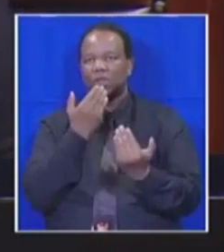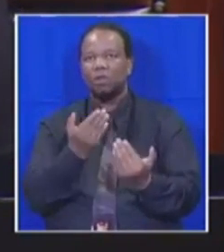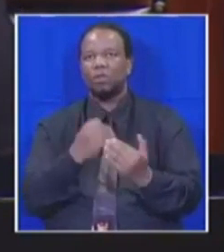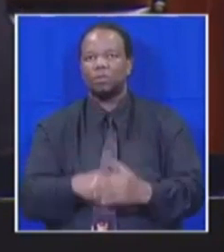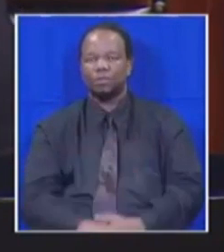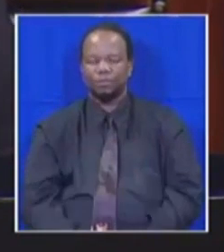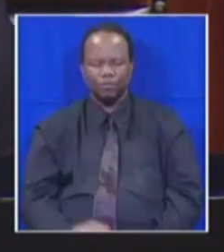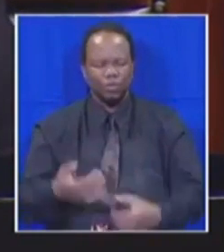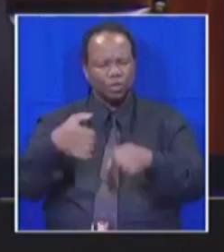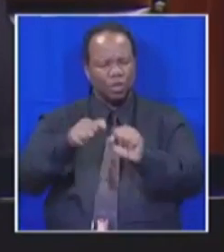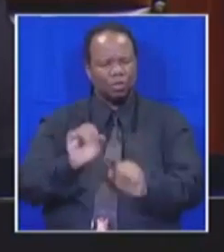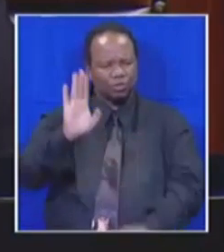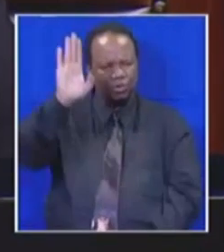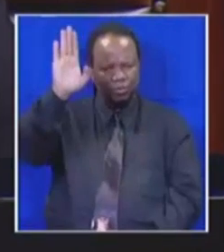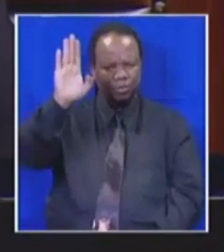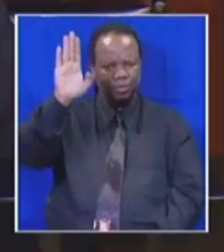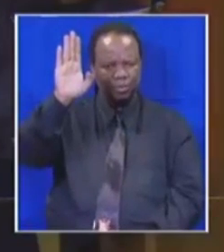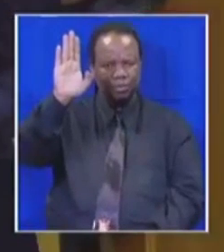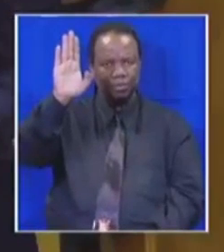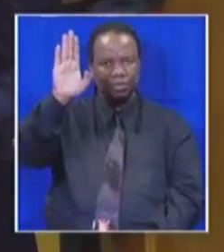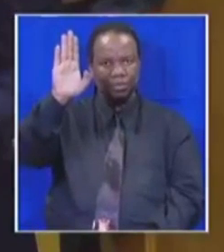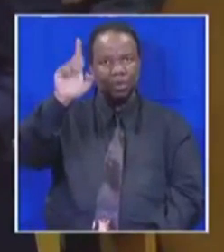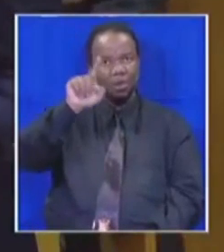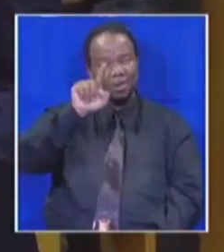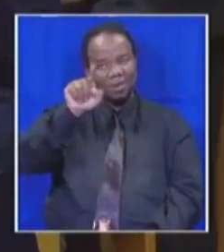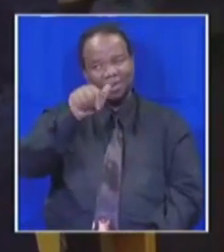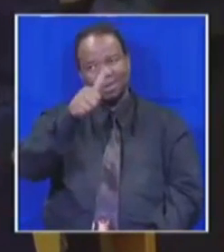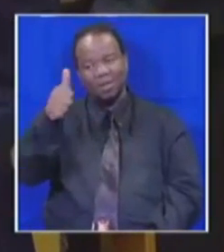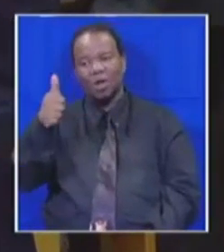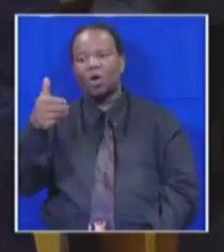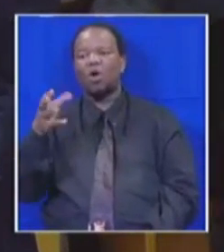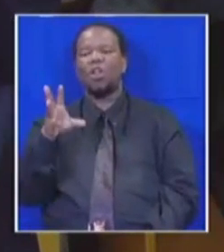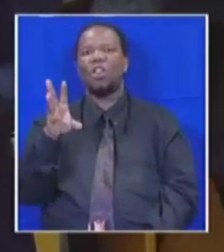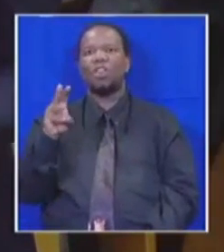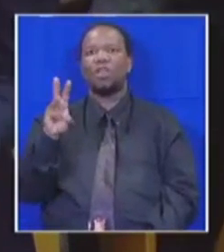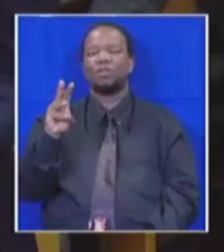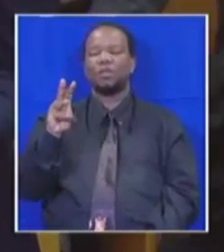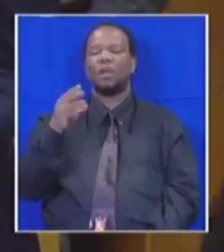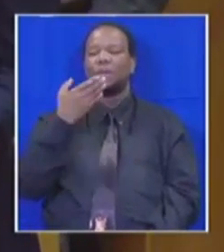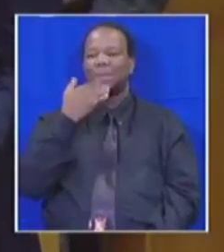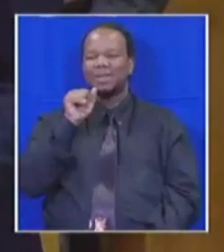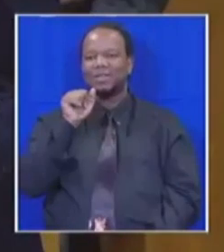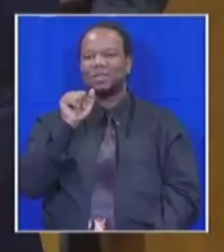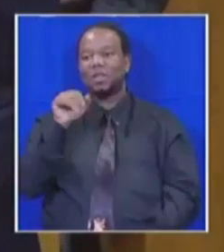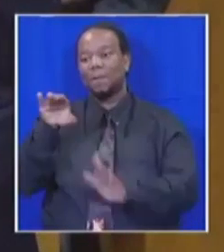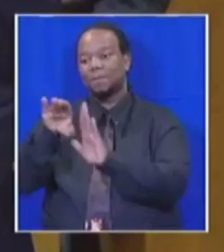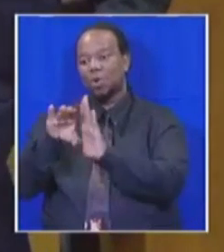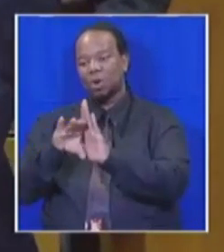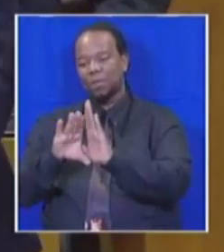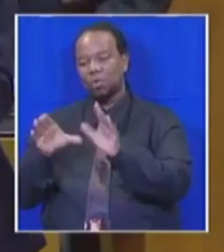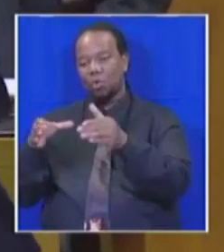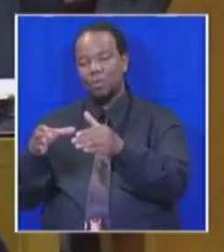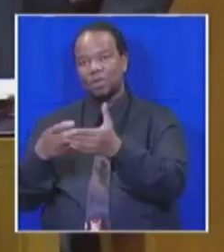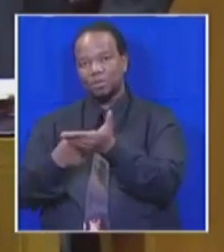But House Chair, can we ask that it gets brought to programming on Thursday so we can have a discussion and clarify again what the procedure is?